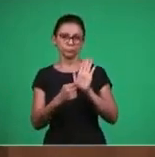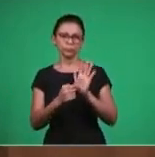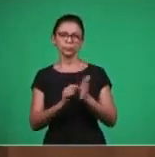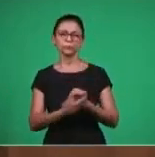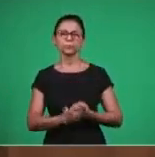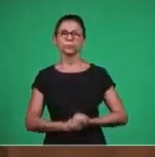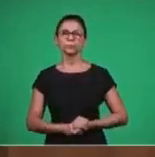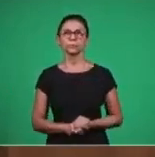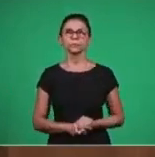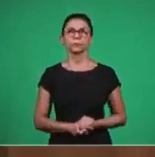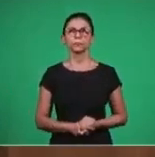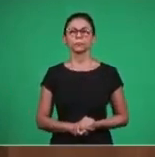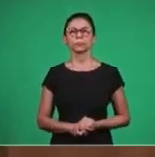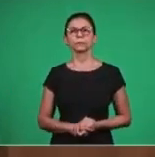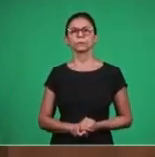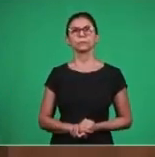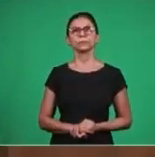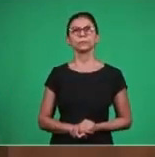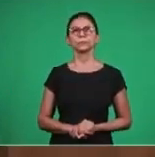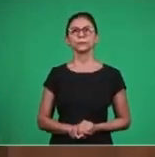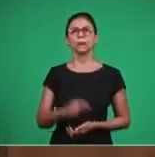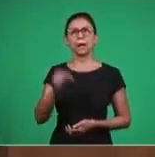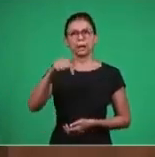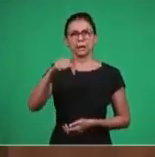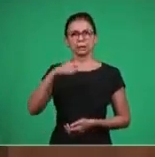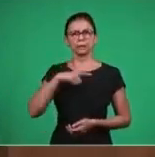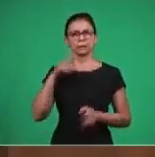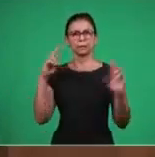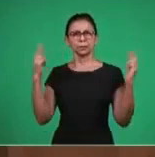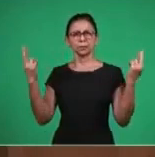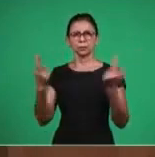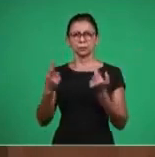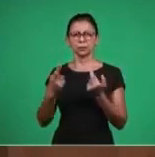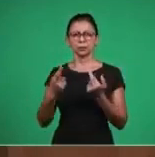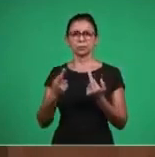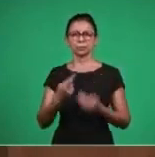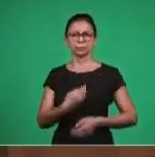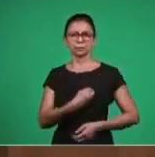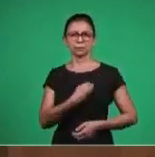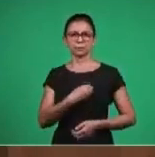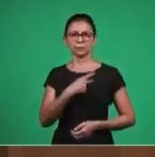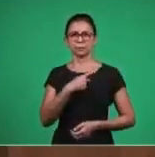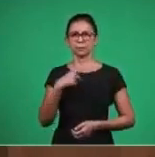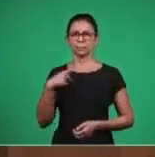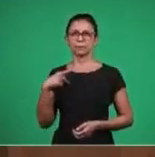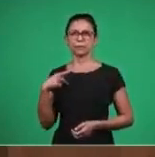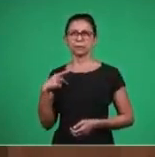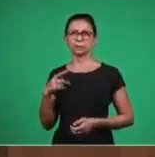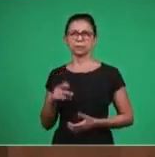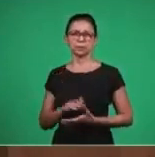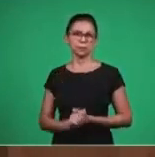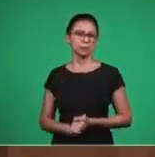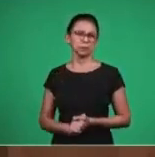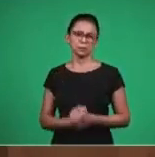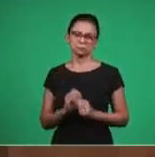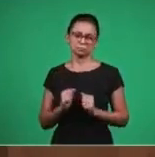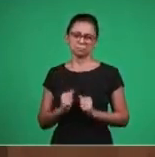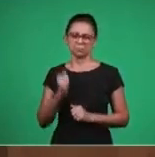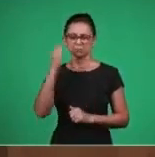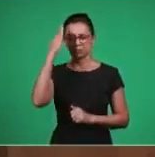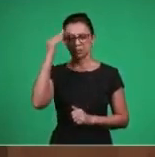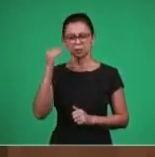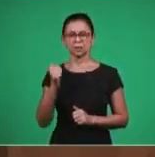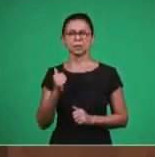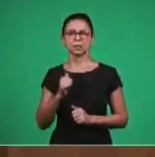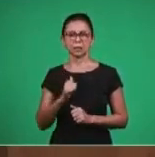questions. We're going to have here a meeting with more participation. We have pastors here that have